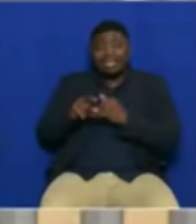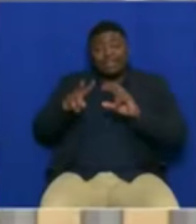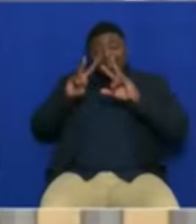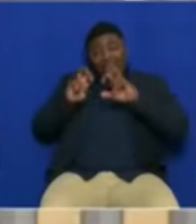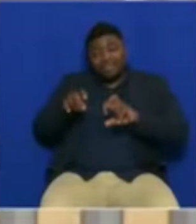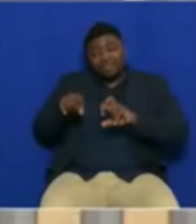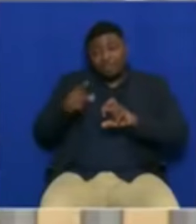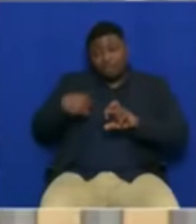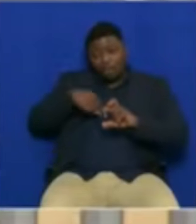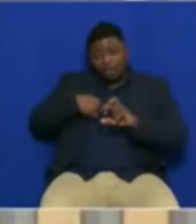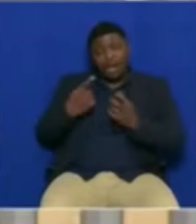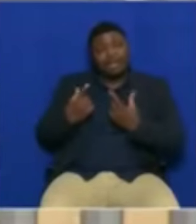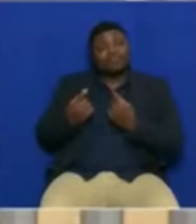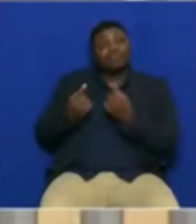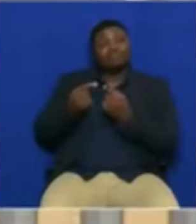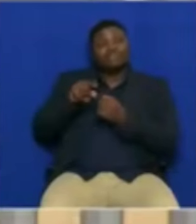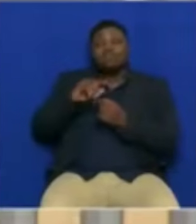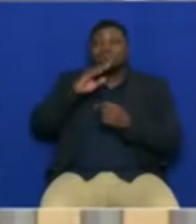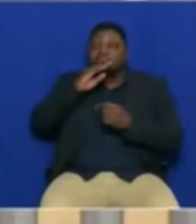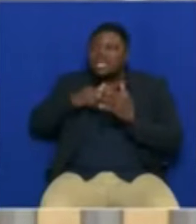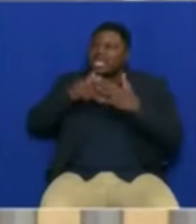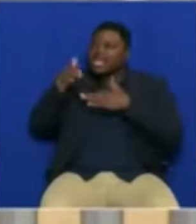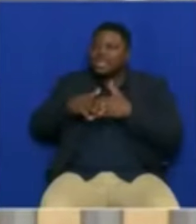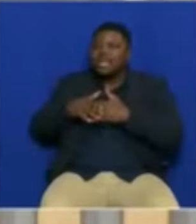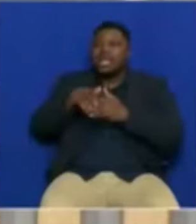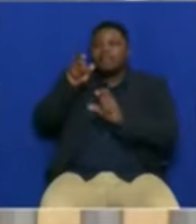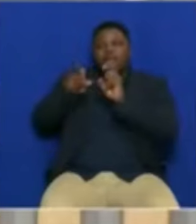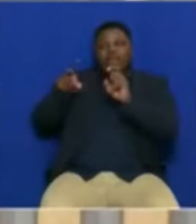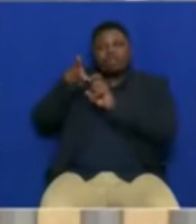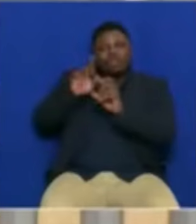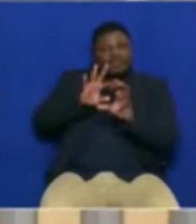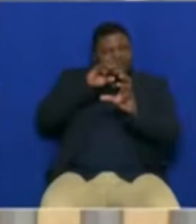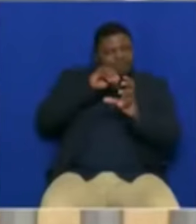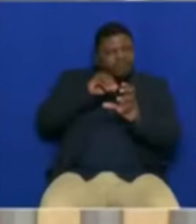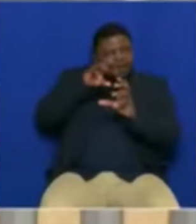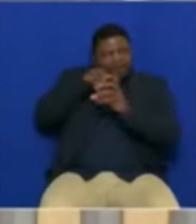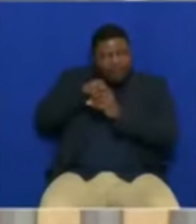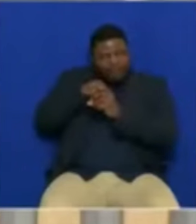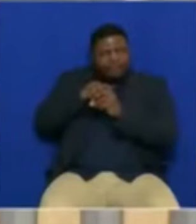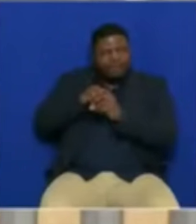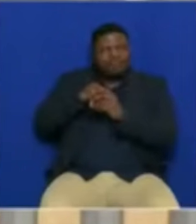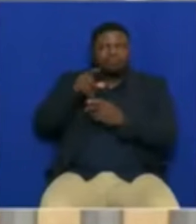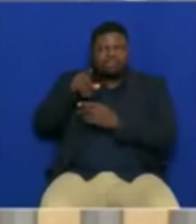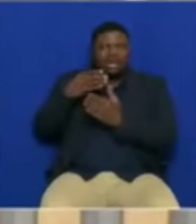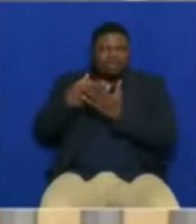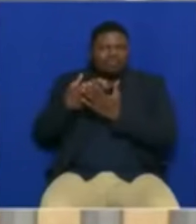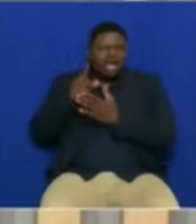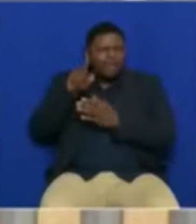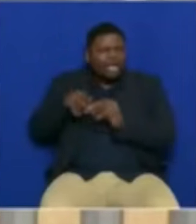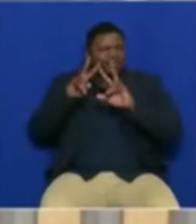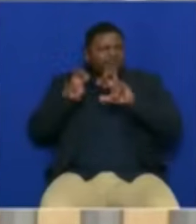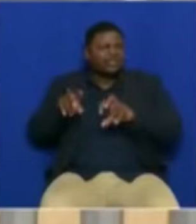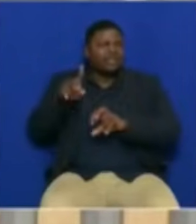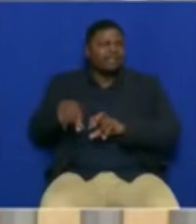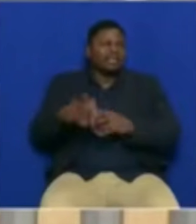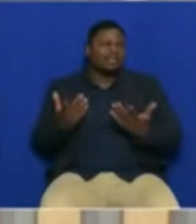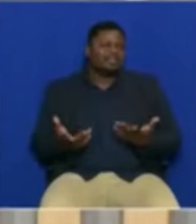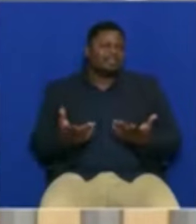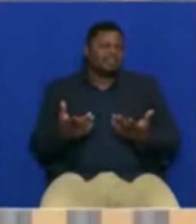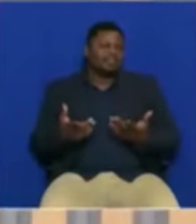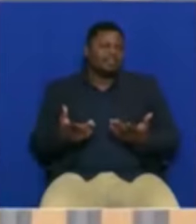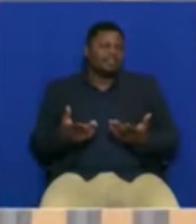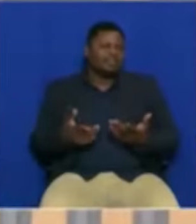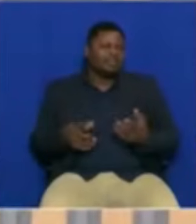persons come in. It's just I will continue with the same investigation with that. But where do you get the power to do that from?